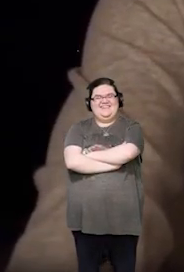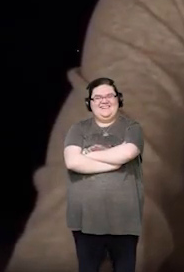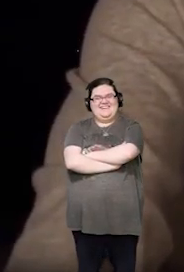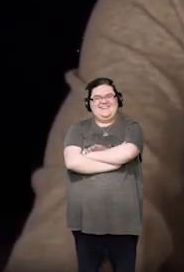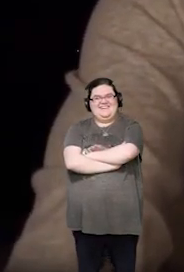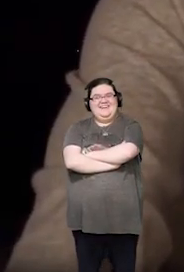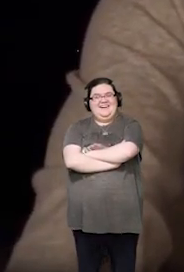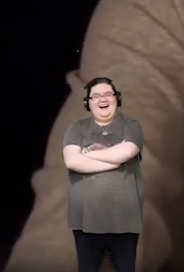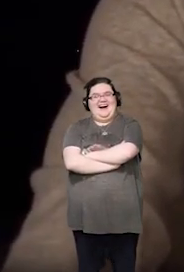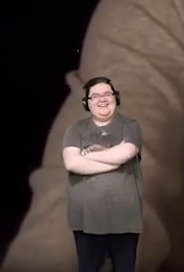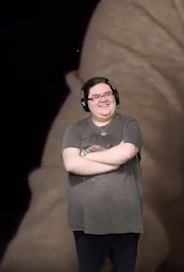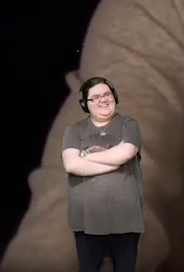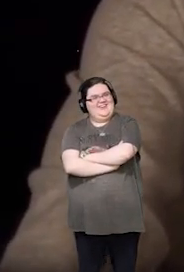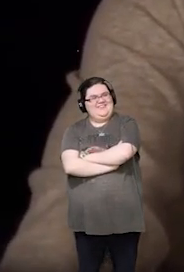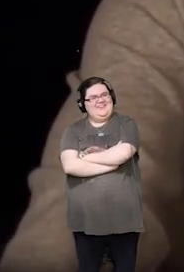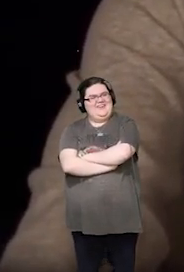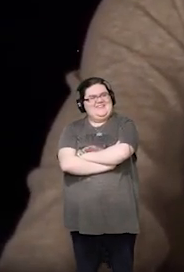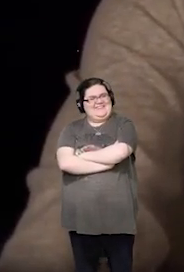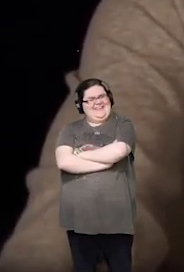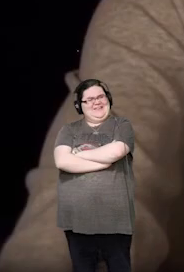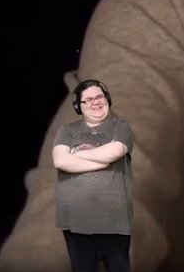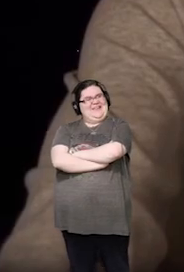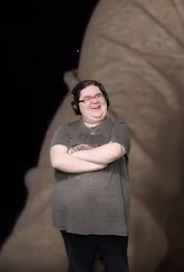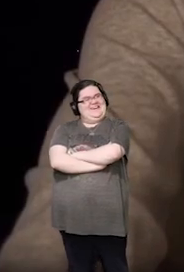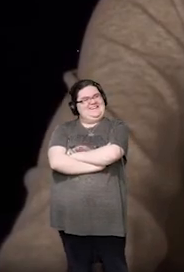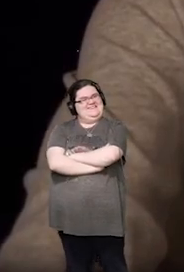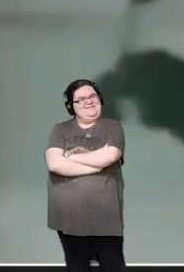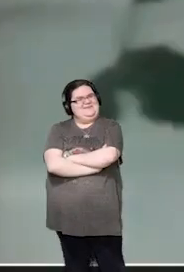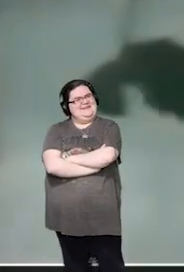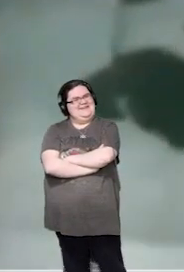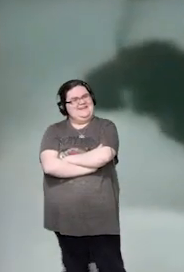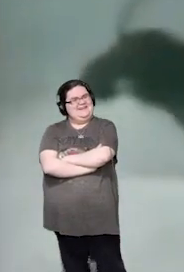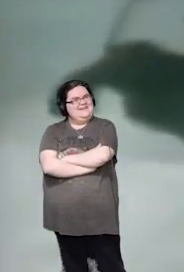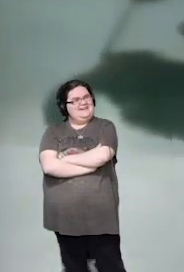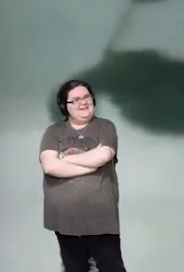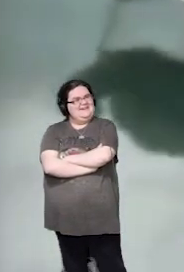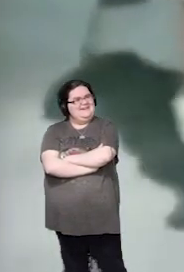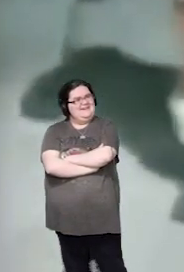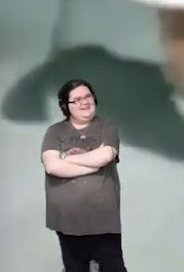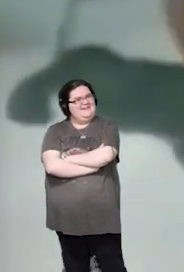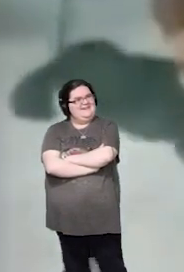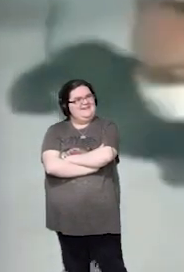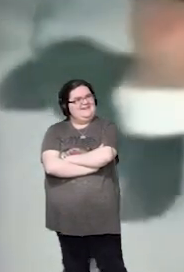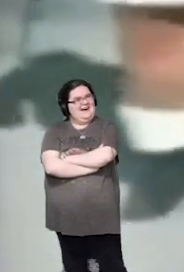Clock or cock? I don't know what they said, but